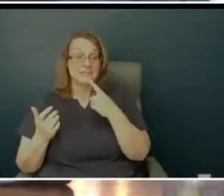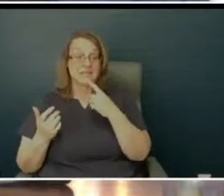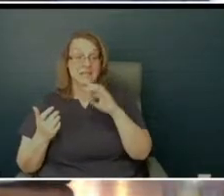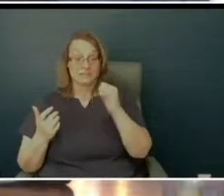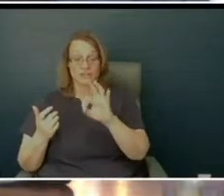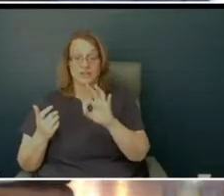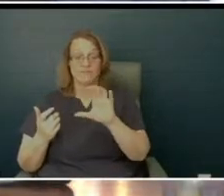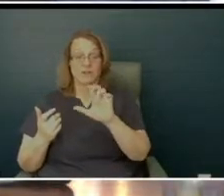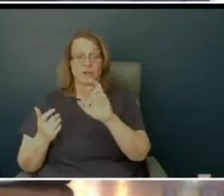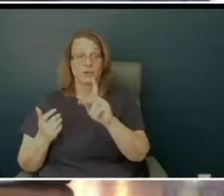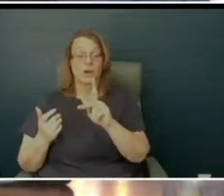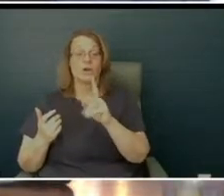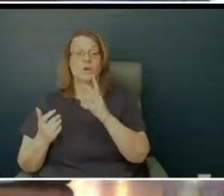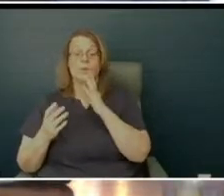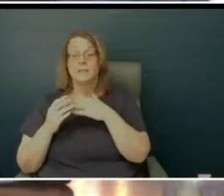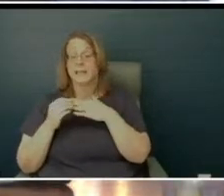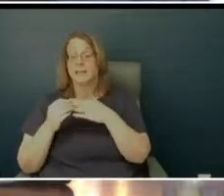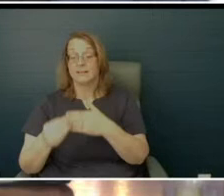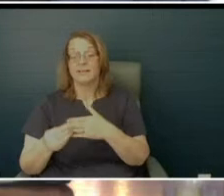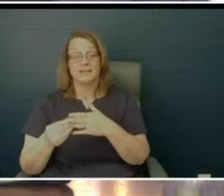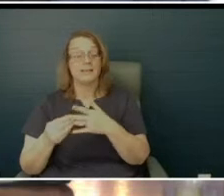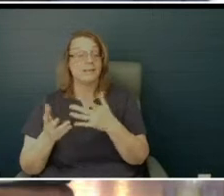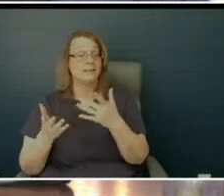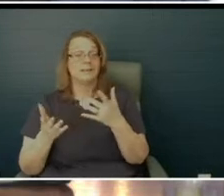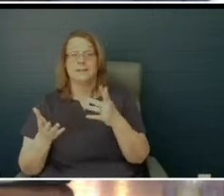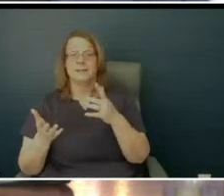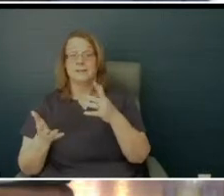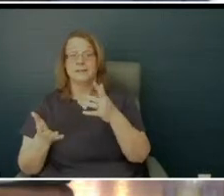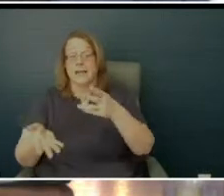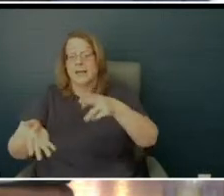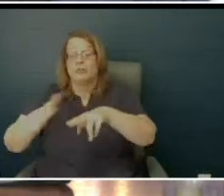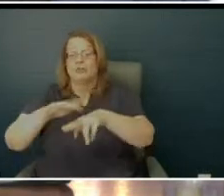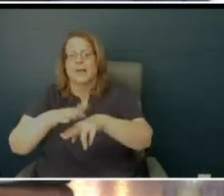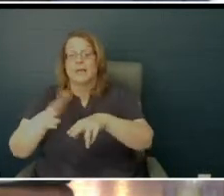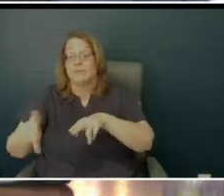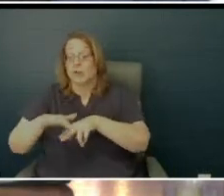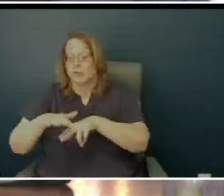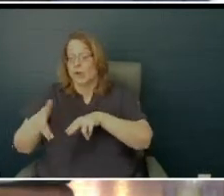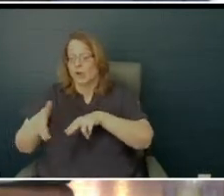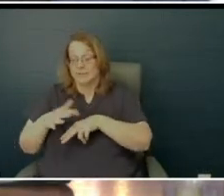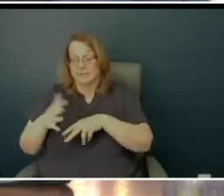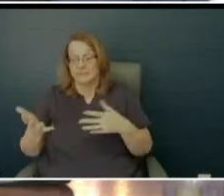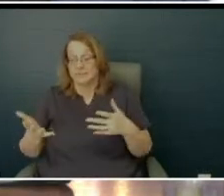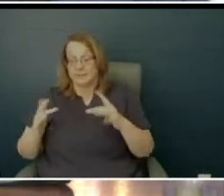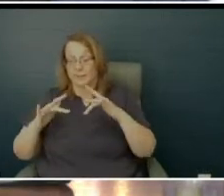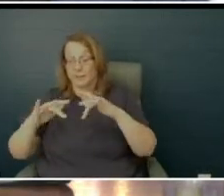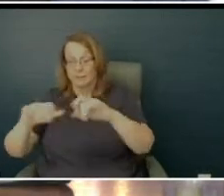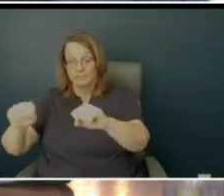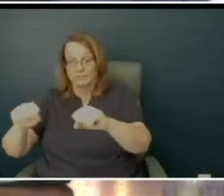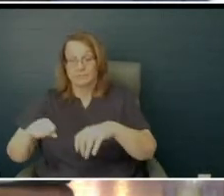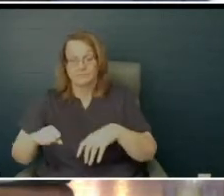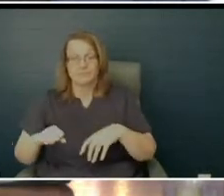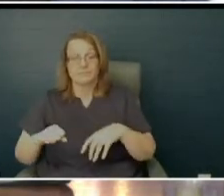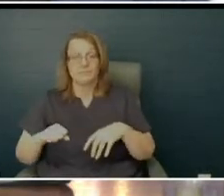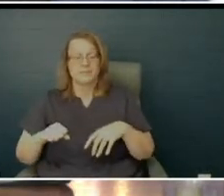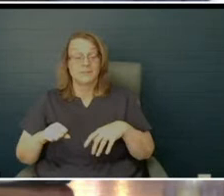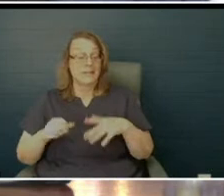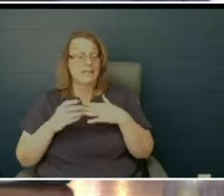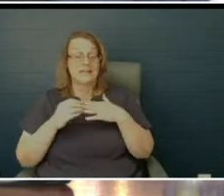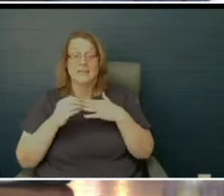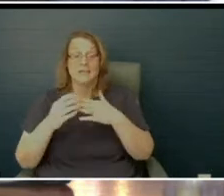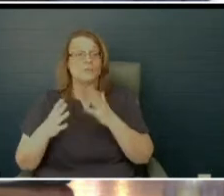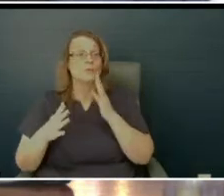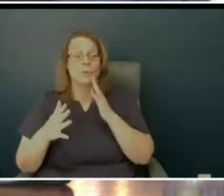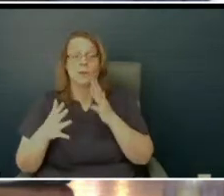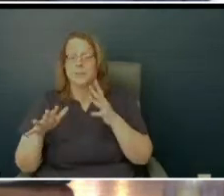leading a graveyard, and that comment clearly had an impact on the president. The leadership will be gone. Jeff Clark will be left leading